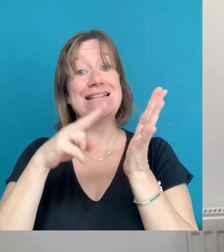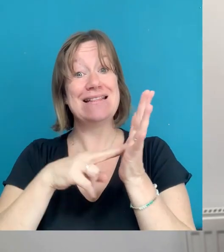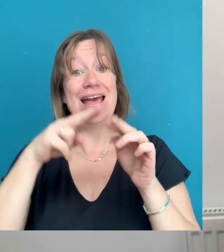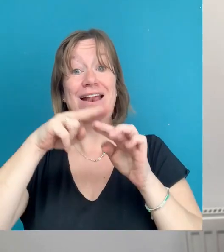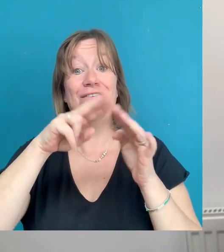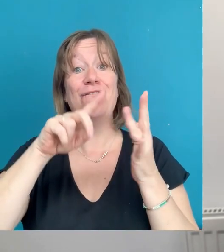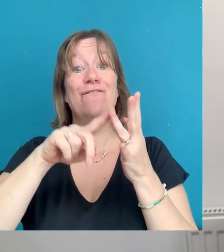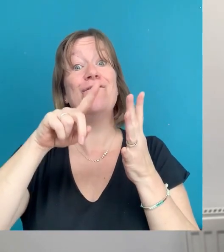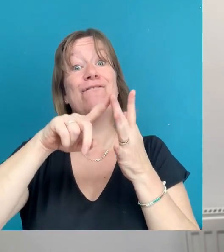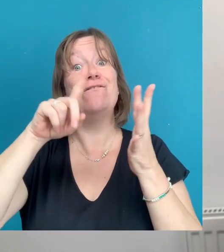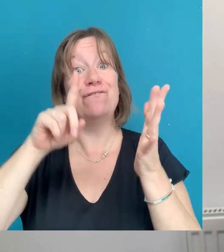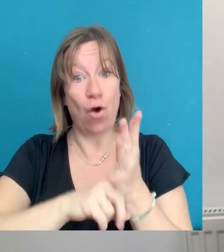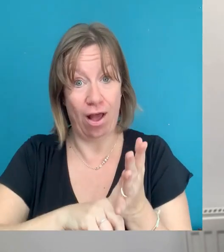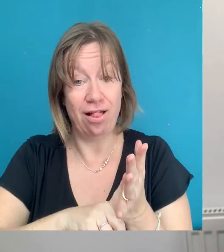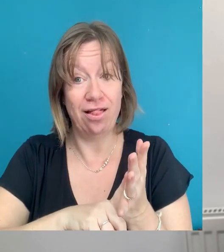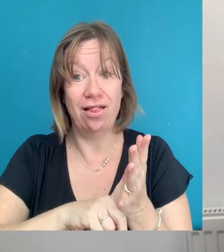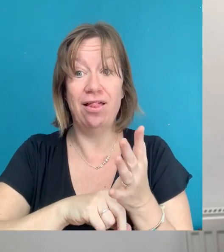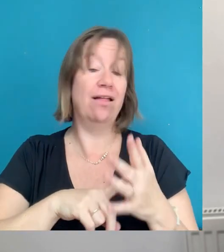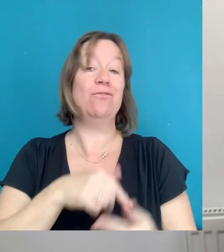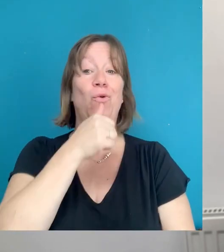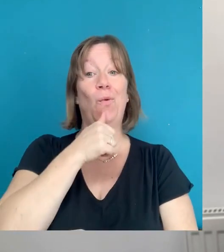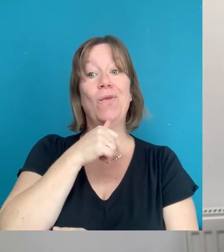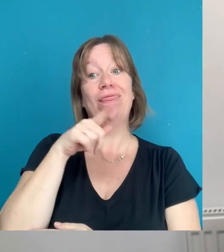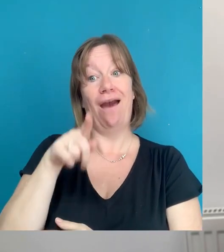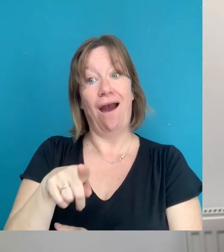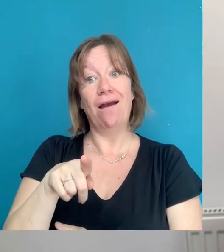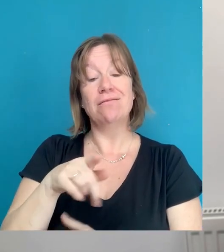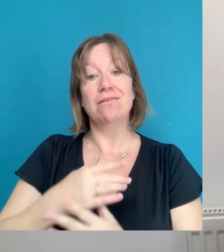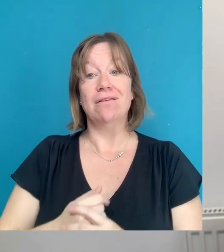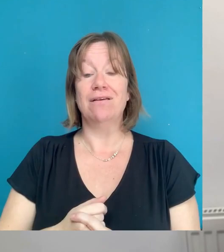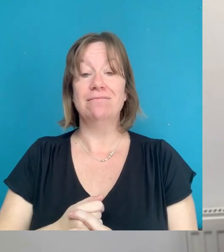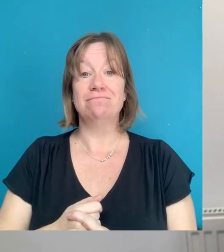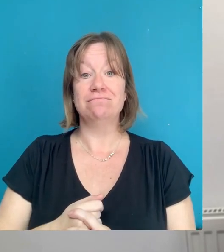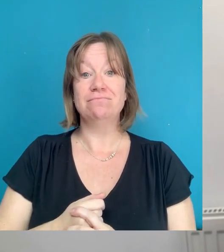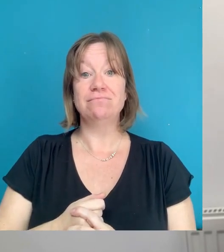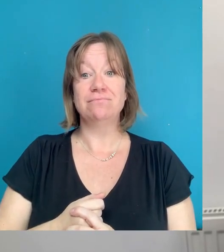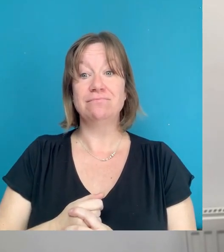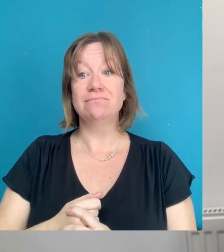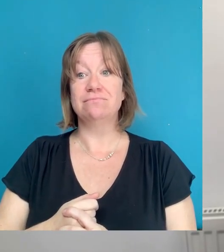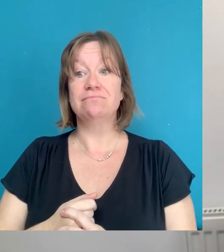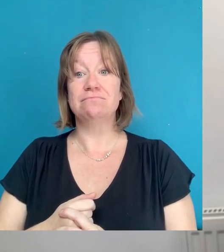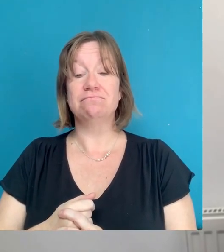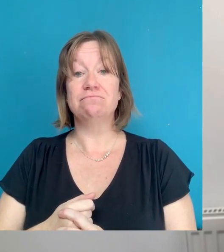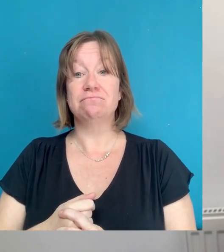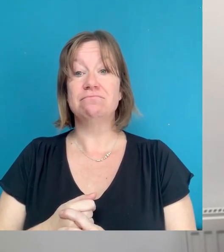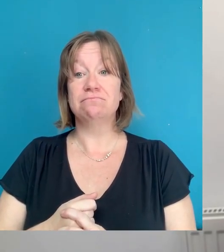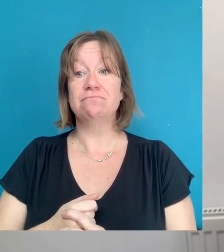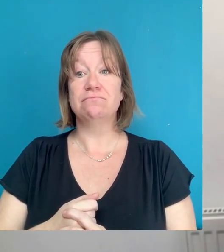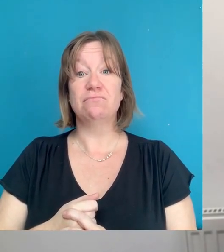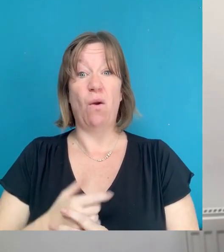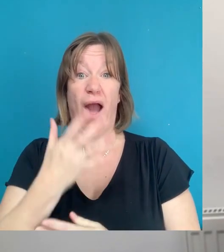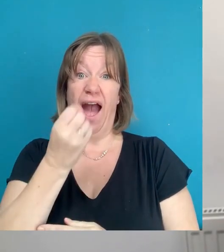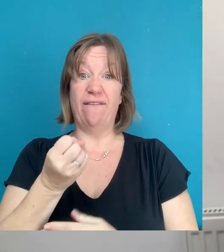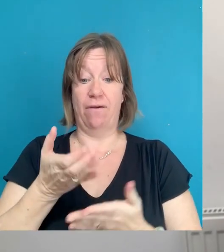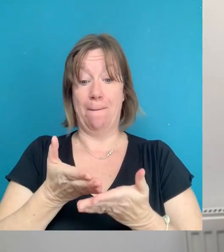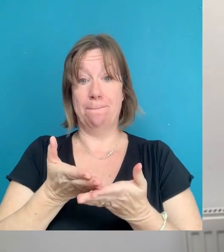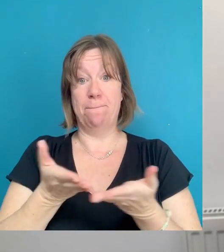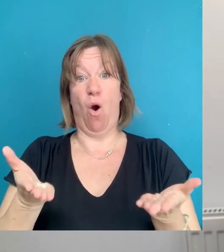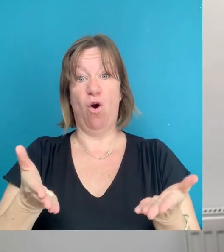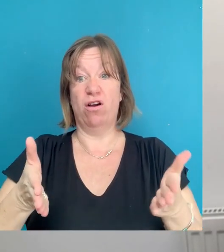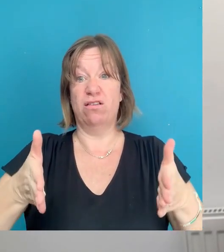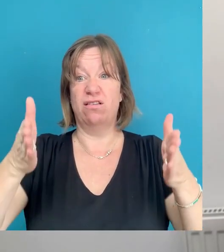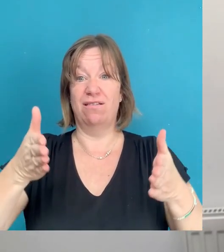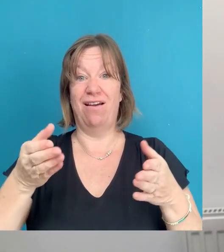Tinfoil cling film. I don't tend to put them in the bin now if they're clean them. I can reuse them for some form of